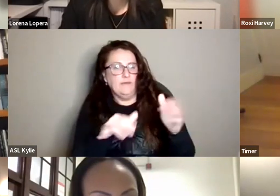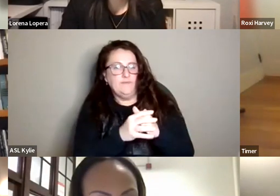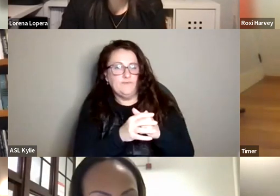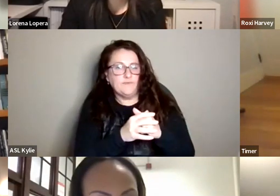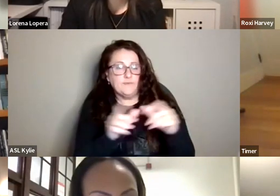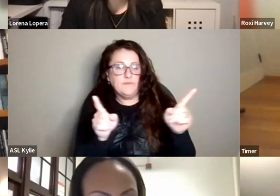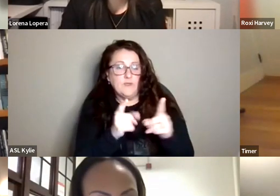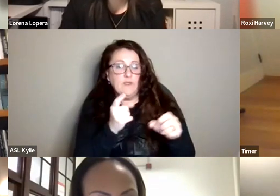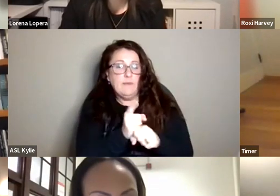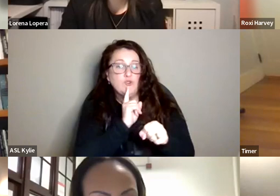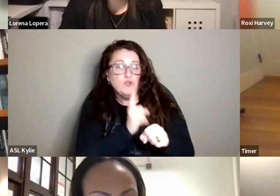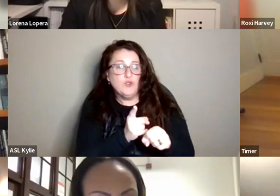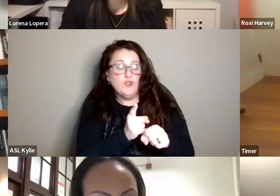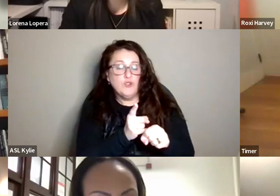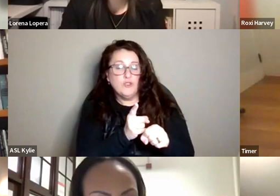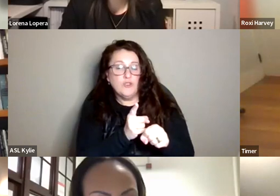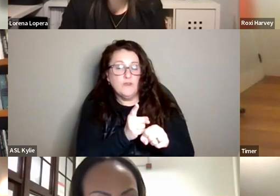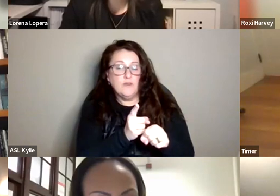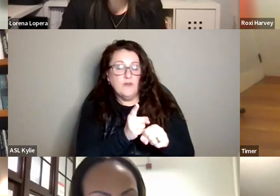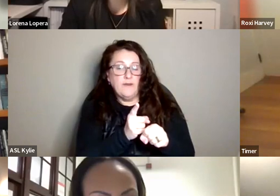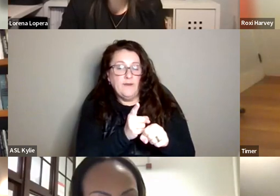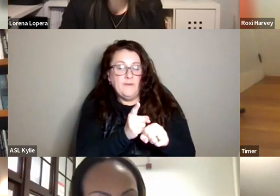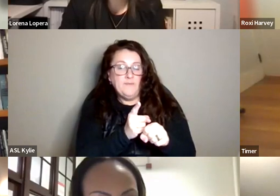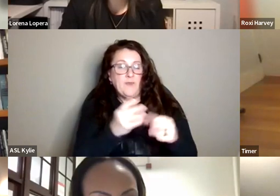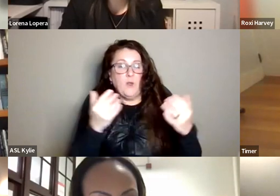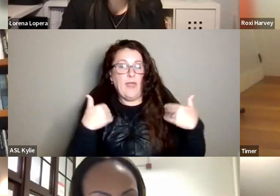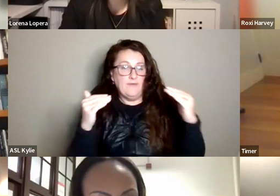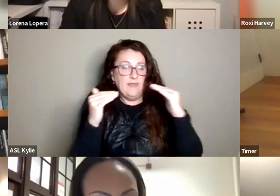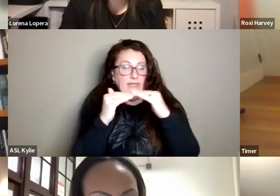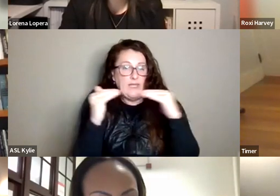want to make sure that we have equal